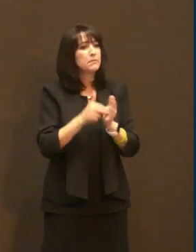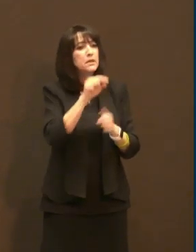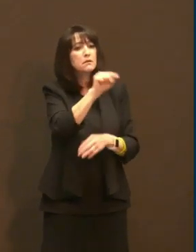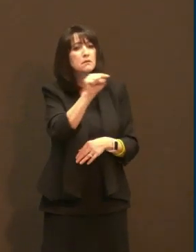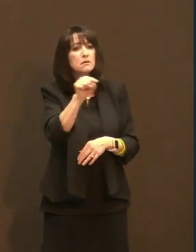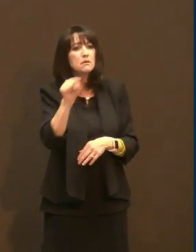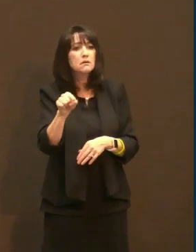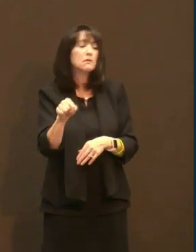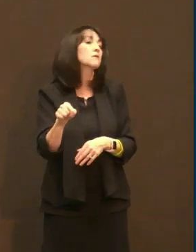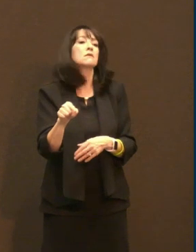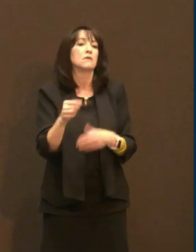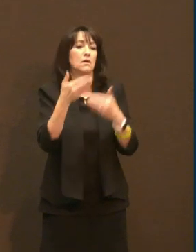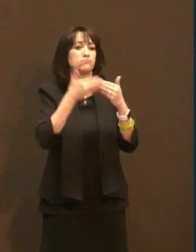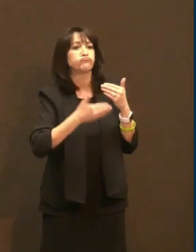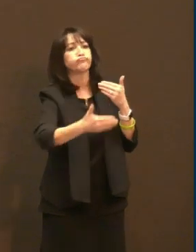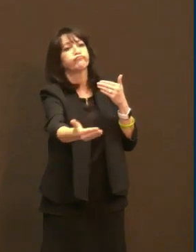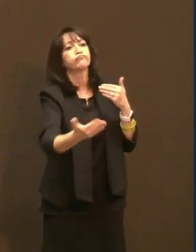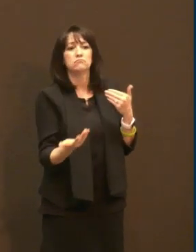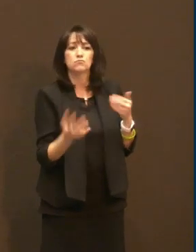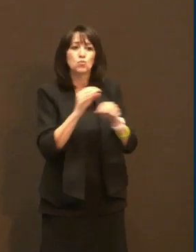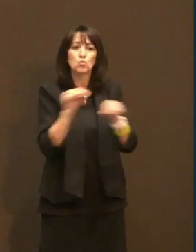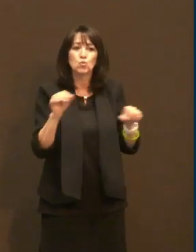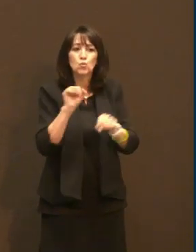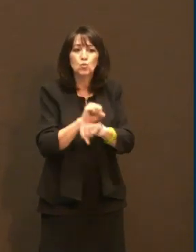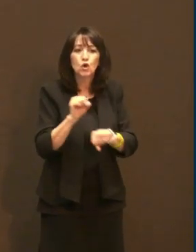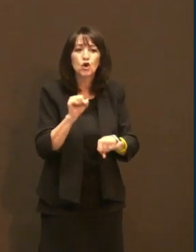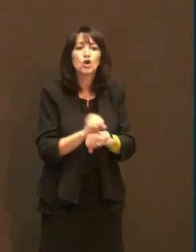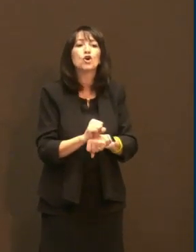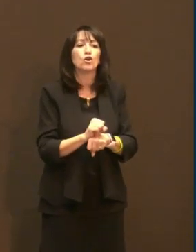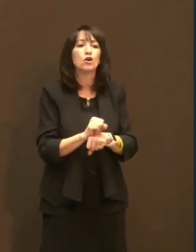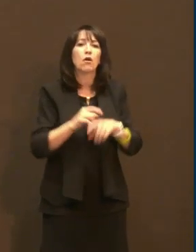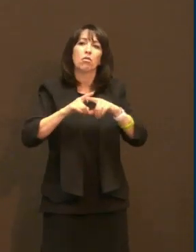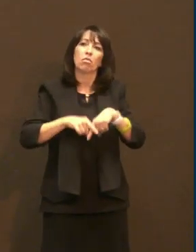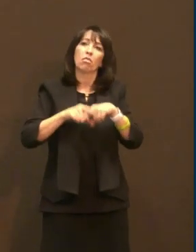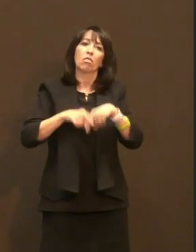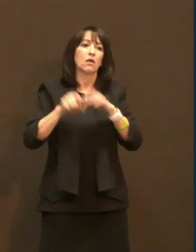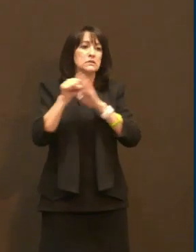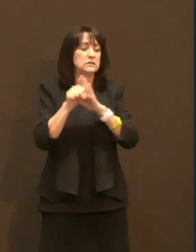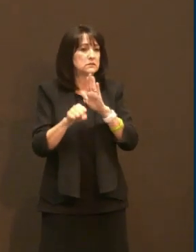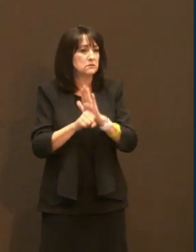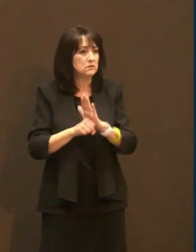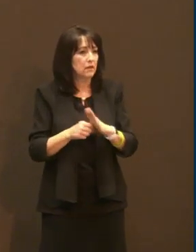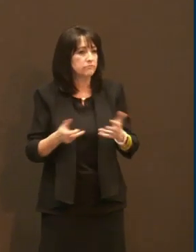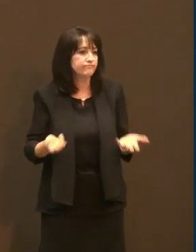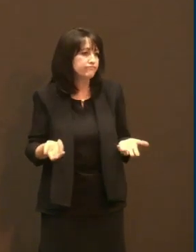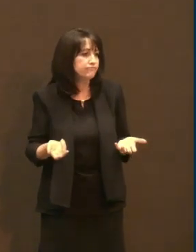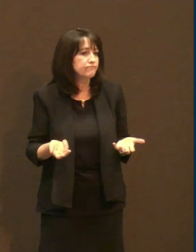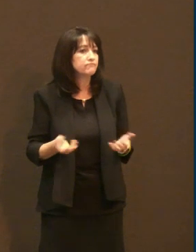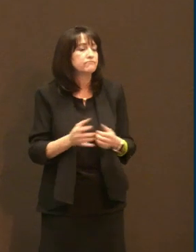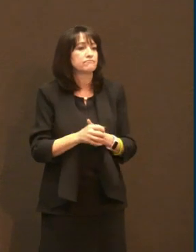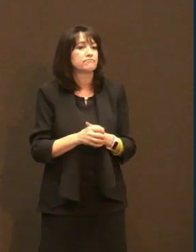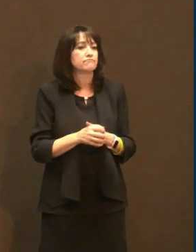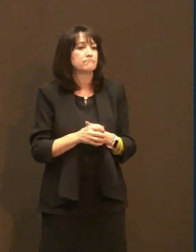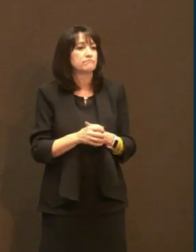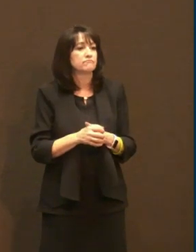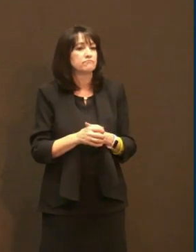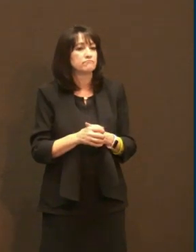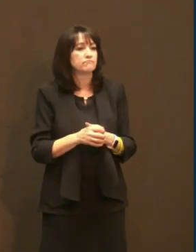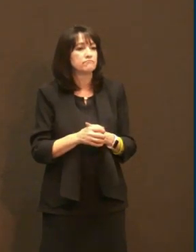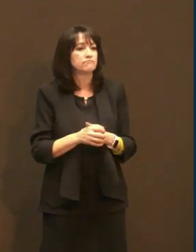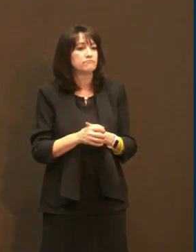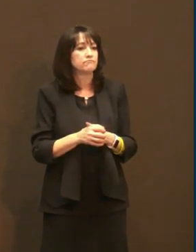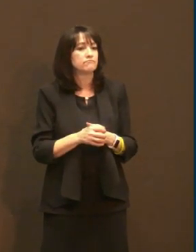on folks that have to, particularly elderly folks that don't get an opportunity to